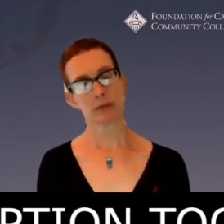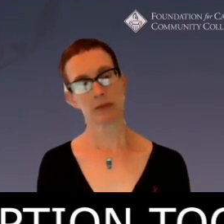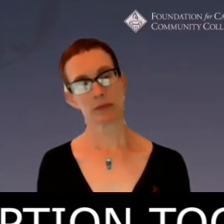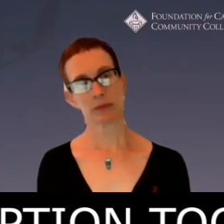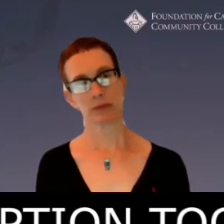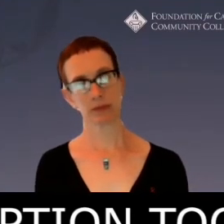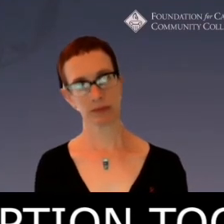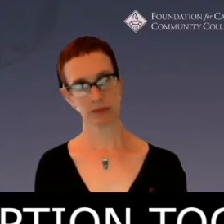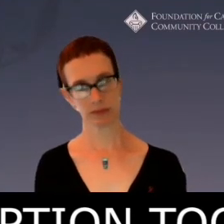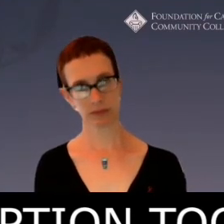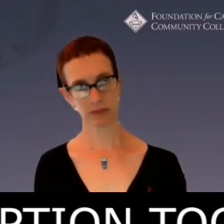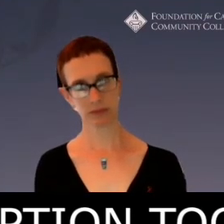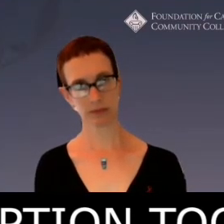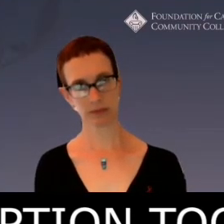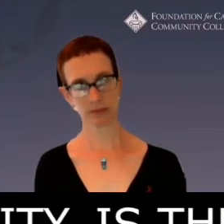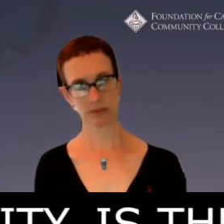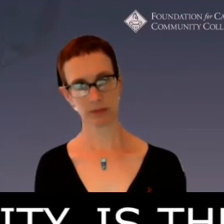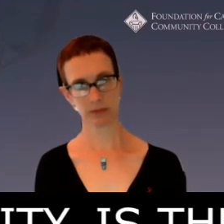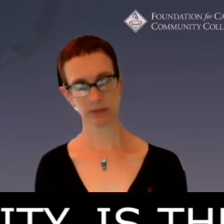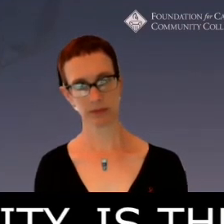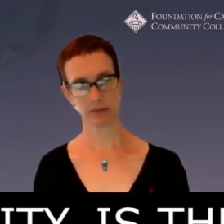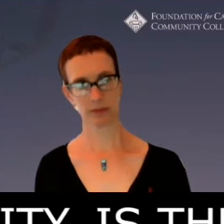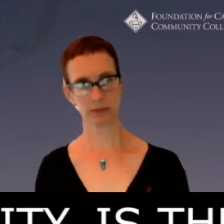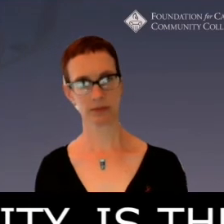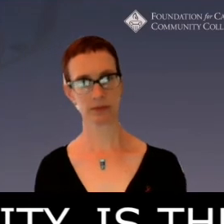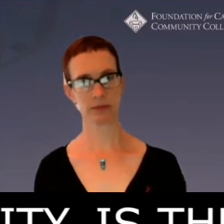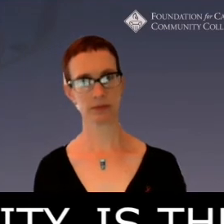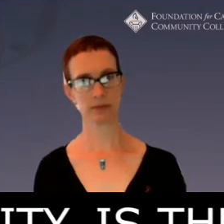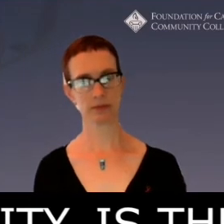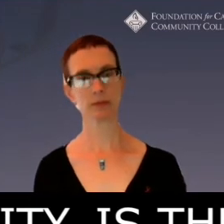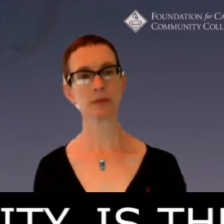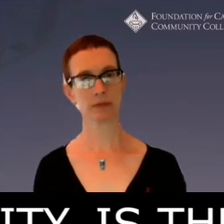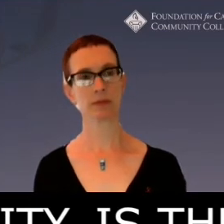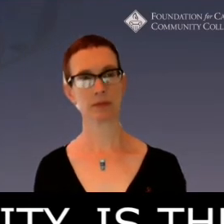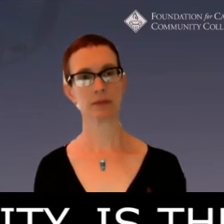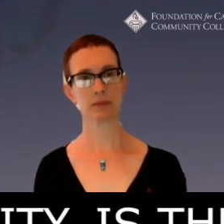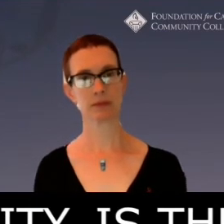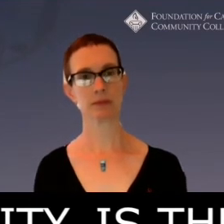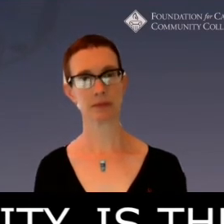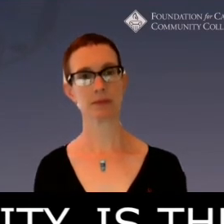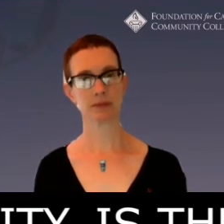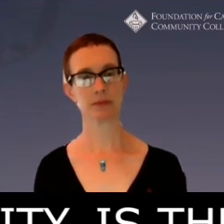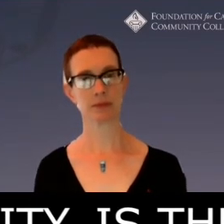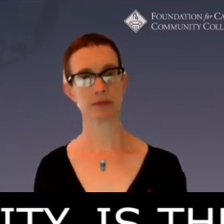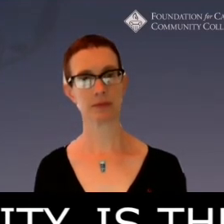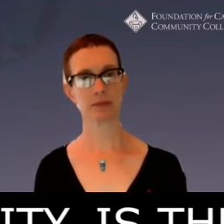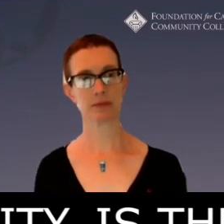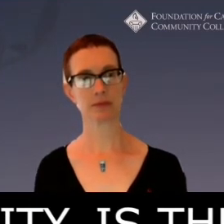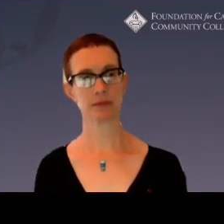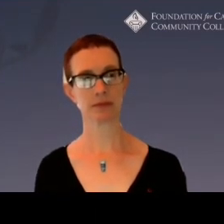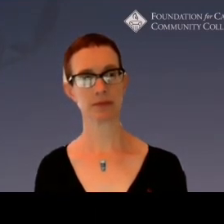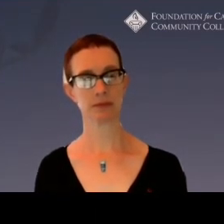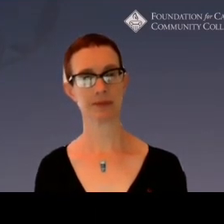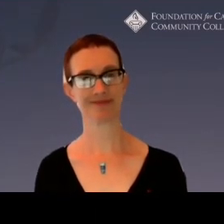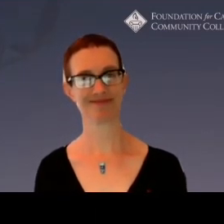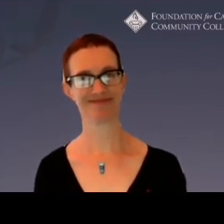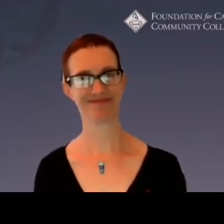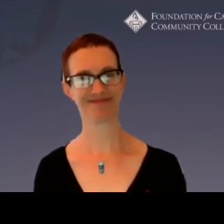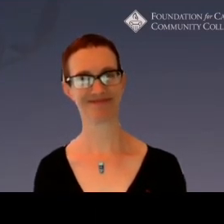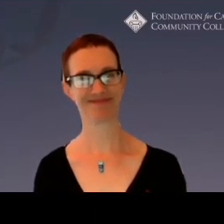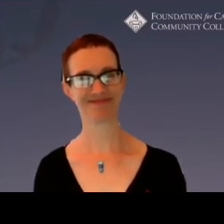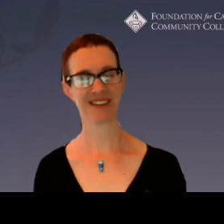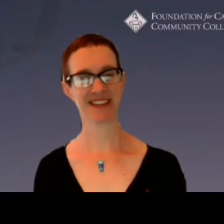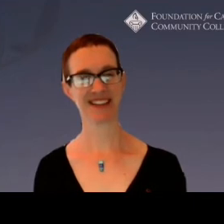a date in mind for when the RFP will be available? Yes. And that is?